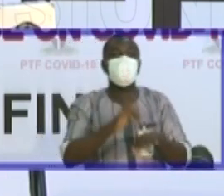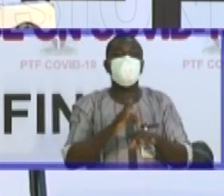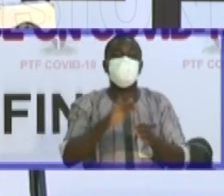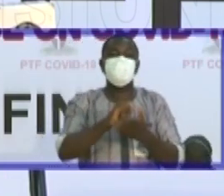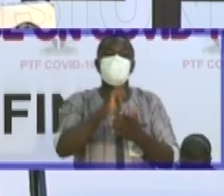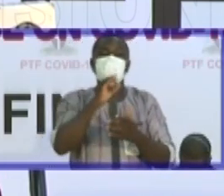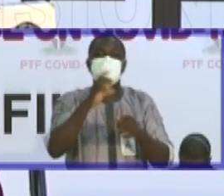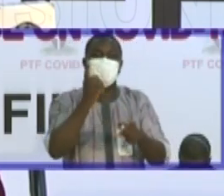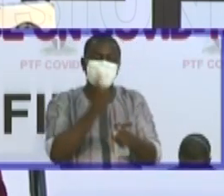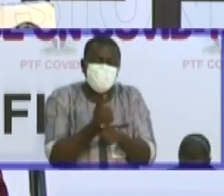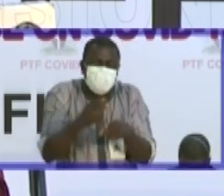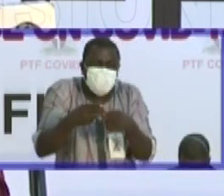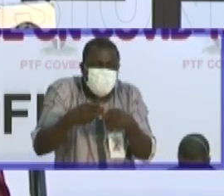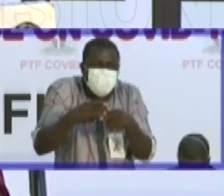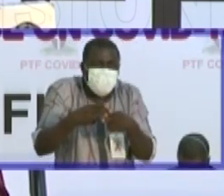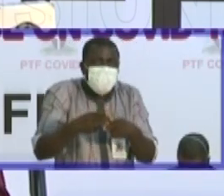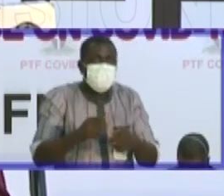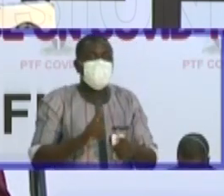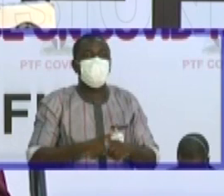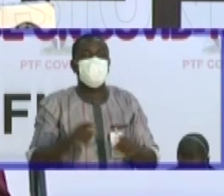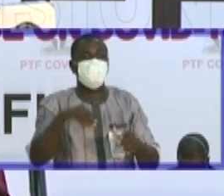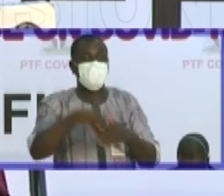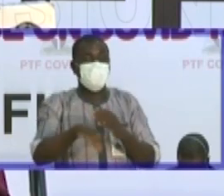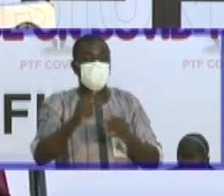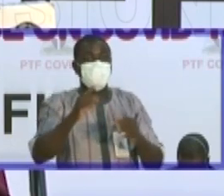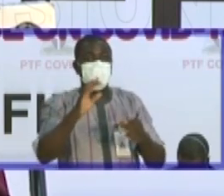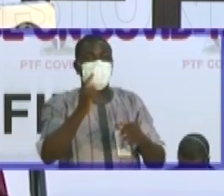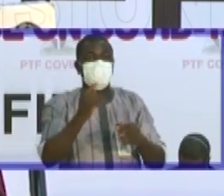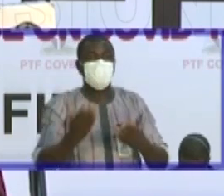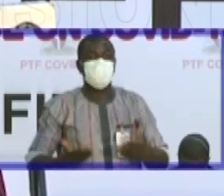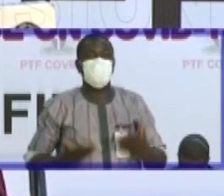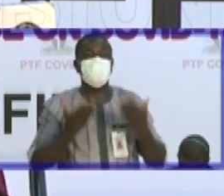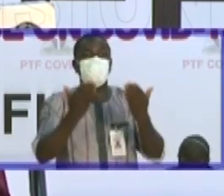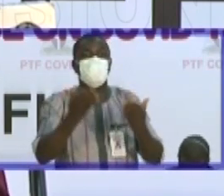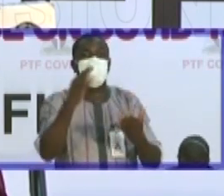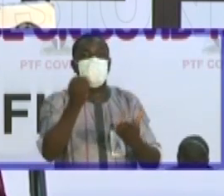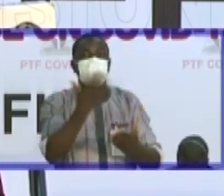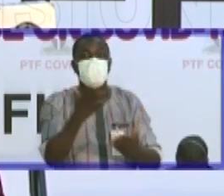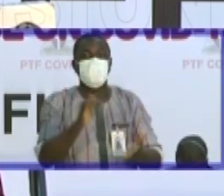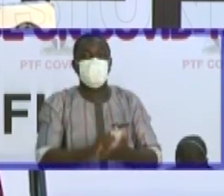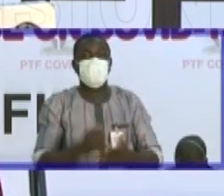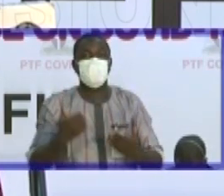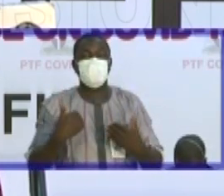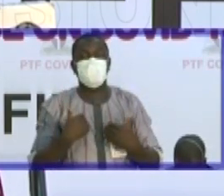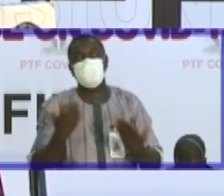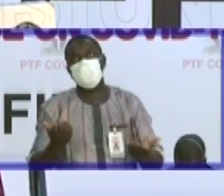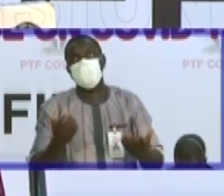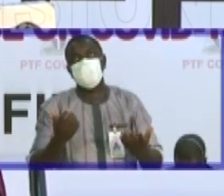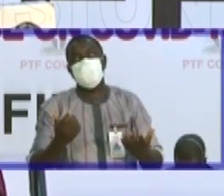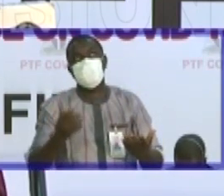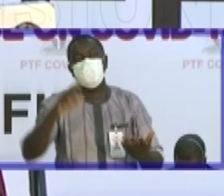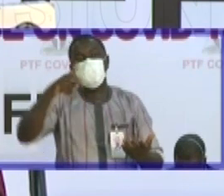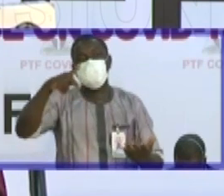temporary. But with regard to supplies with reagents, they have been replenished. They have the PPE, they have reagents